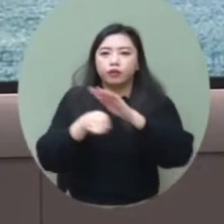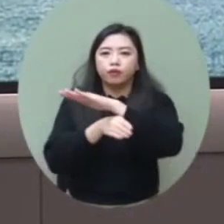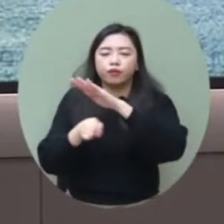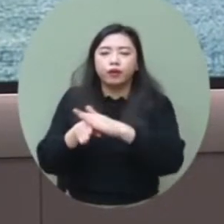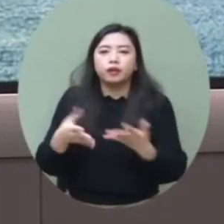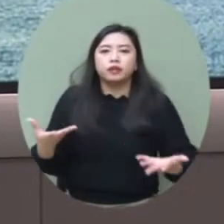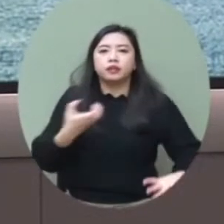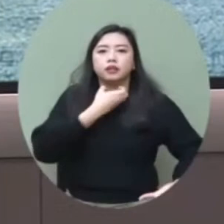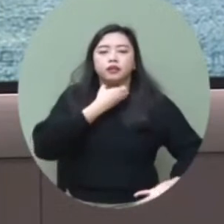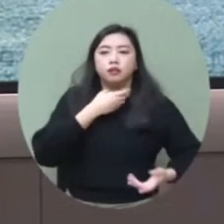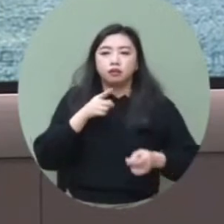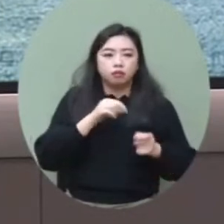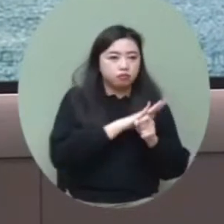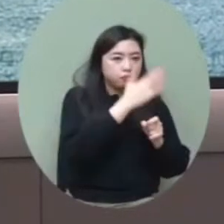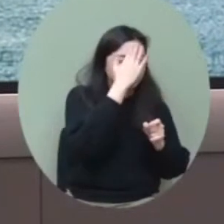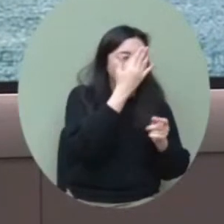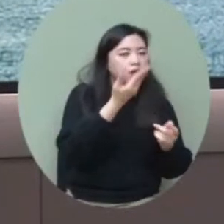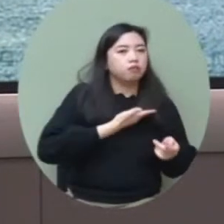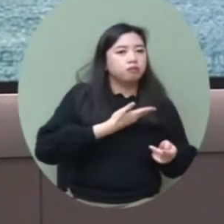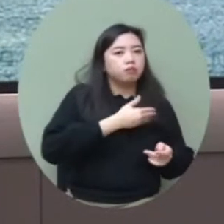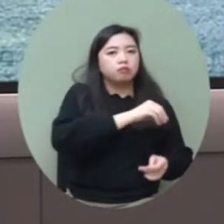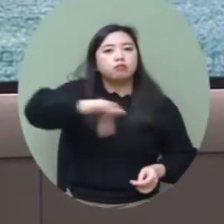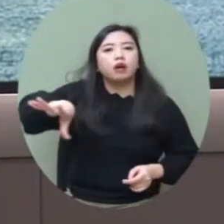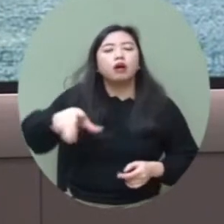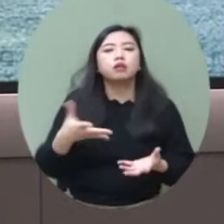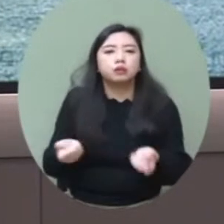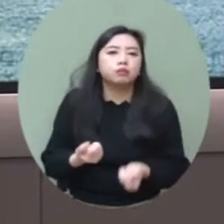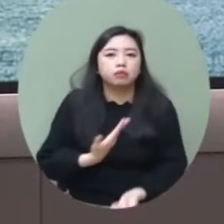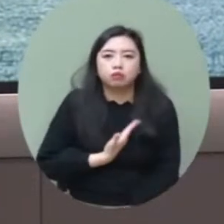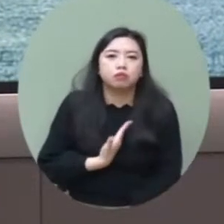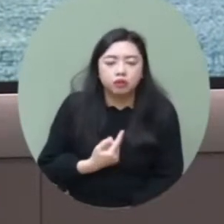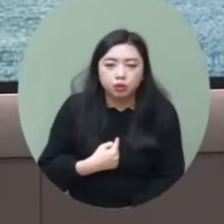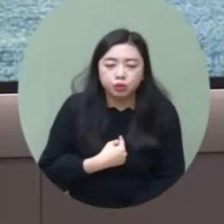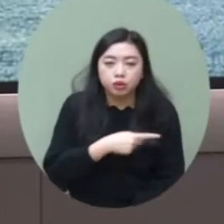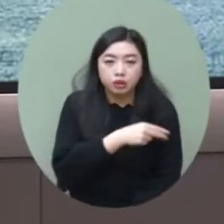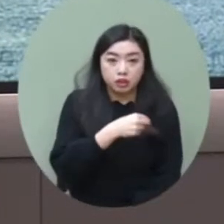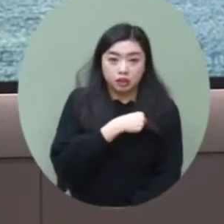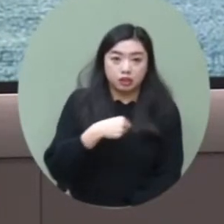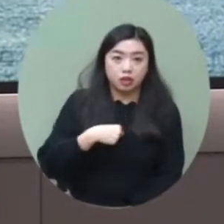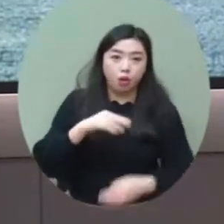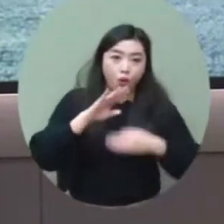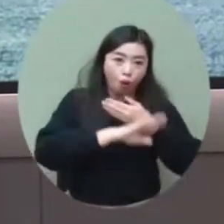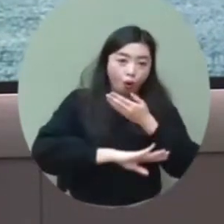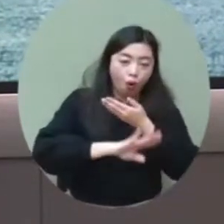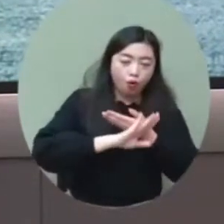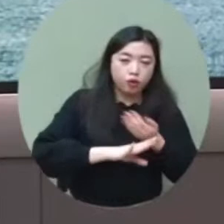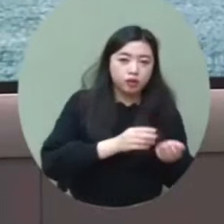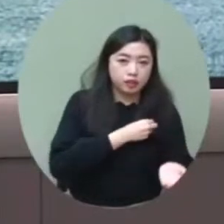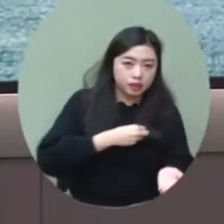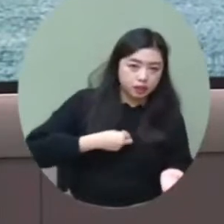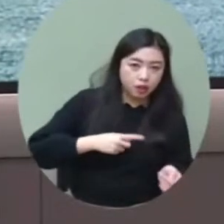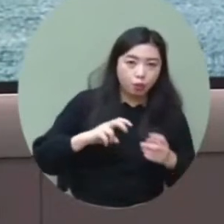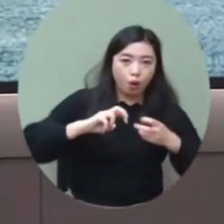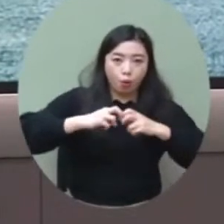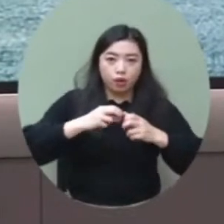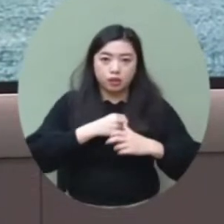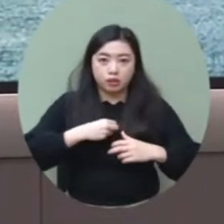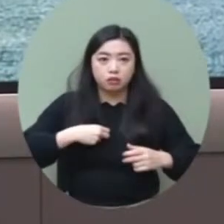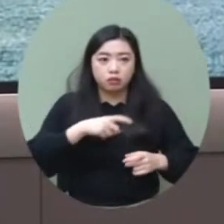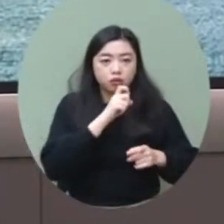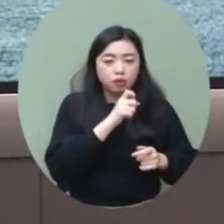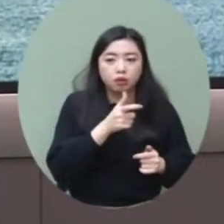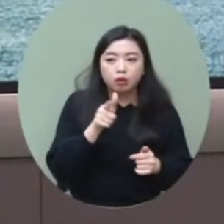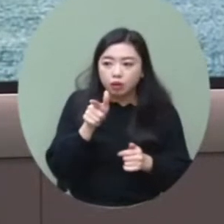Some wards from other specialties were converted in order to